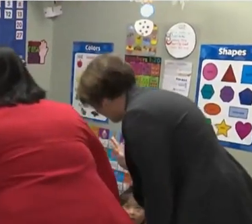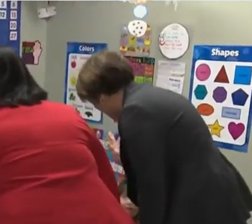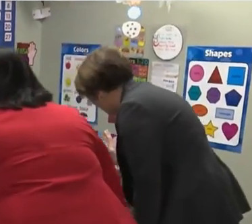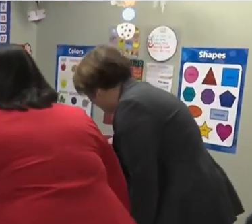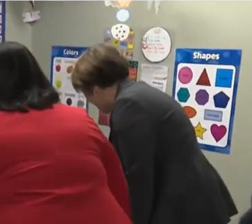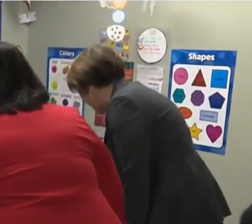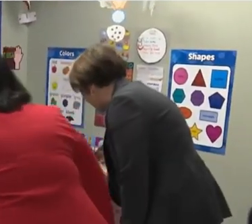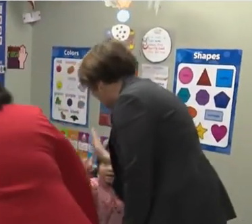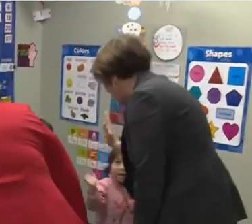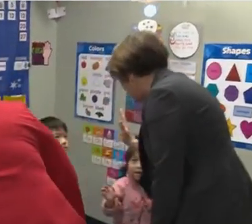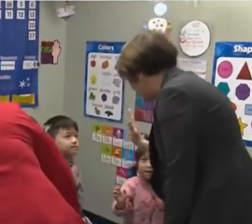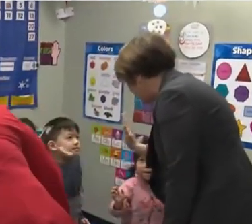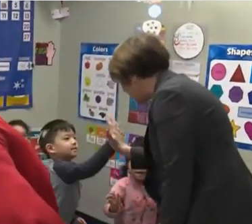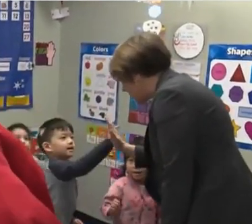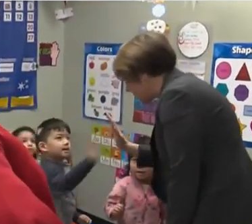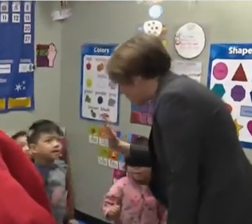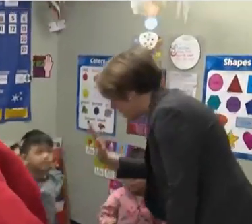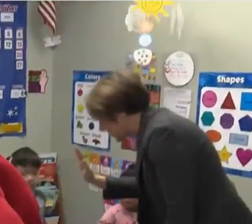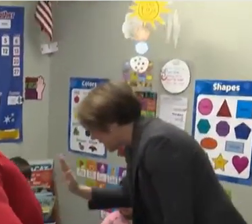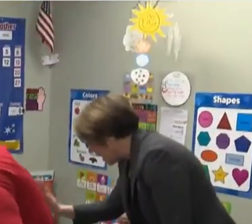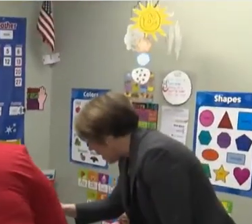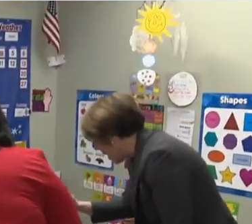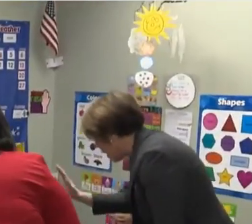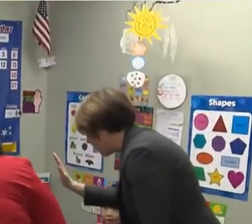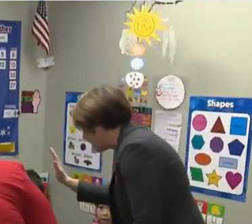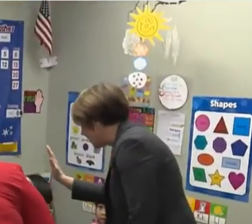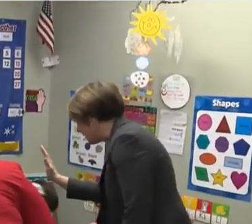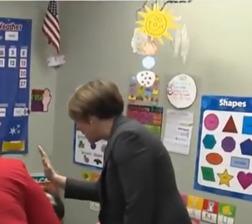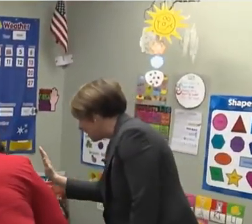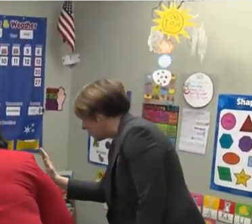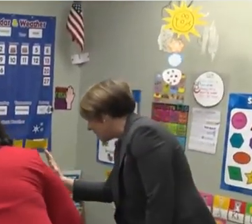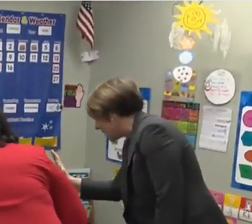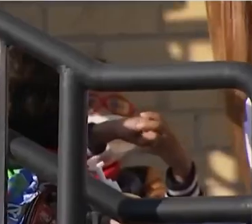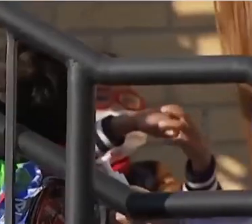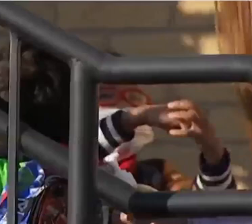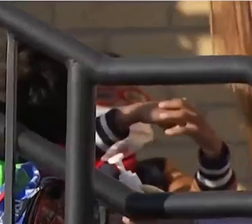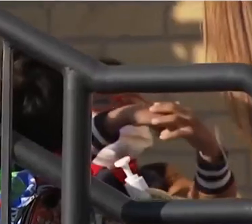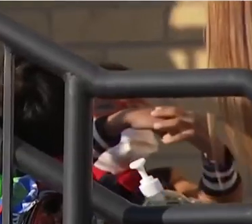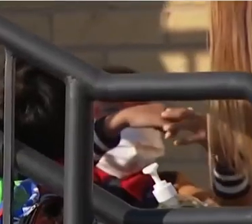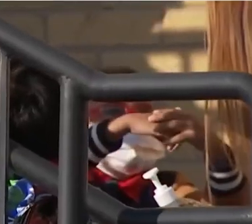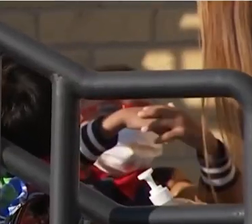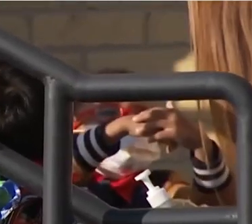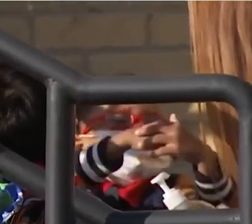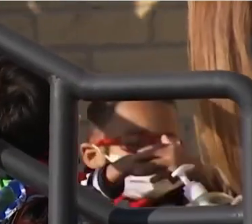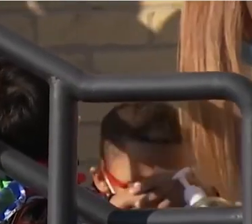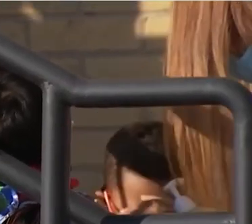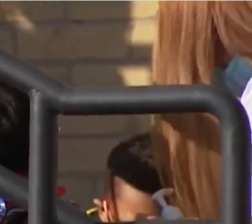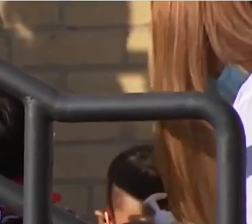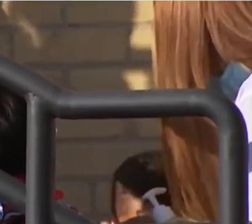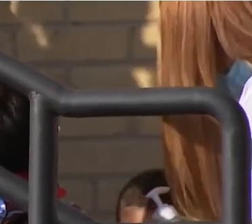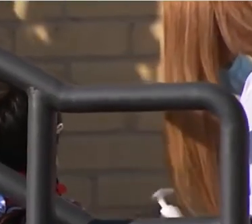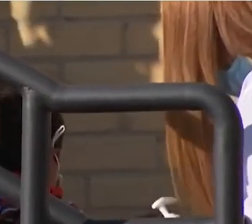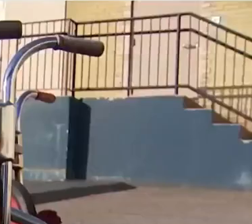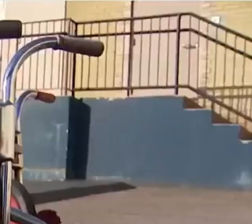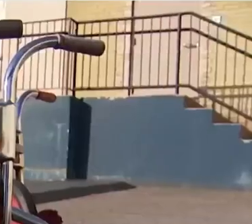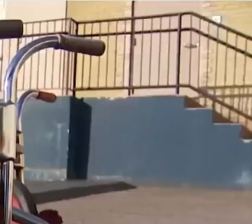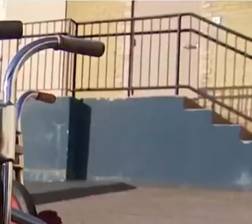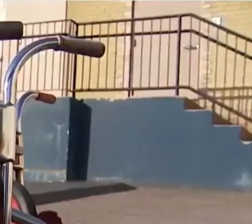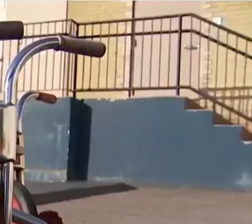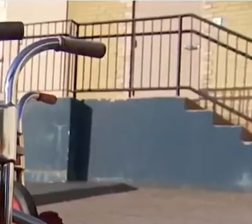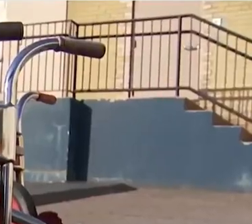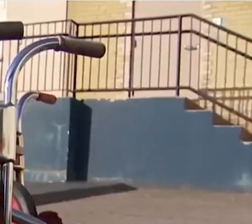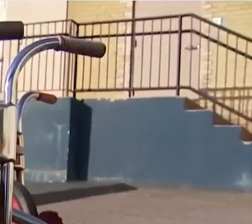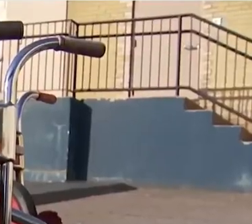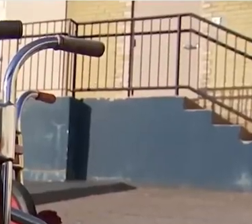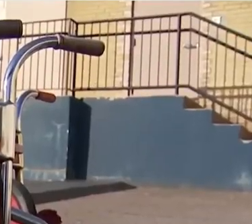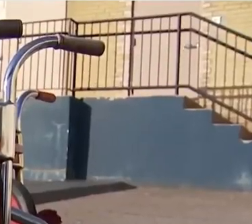for that program if their monthly income is at or below 50% of the state's median income, Corey. But Governor Healey's plan now expands that, setting